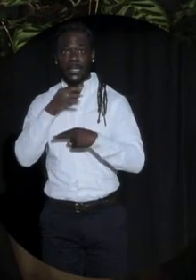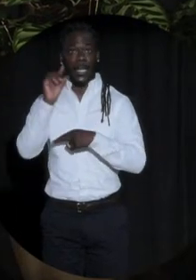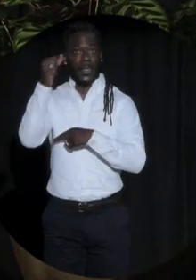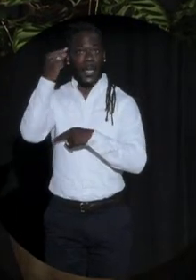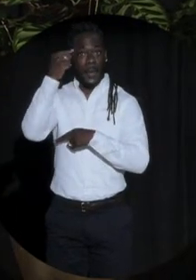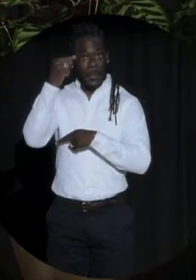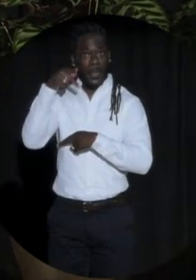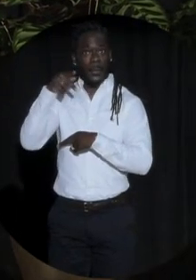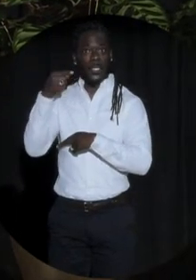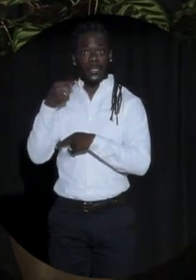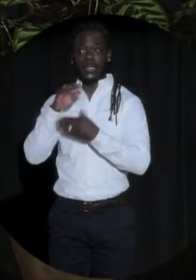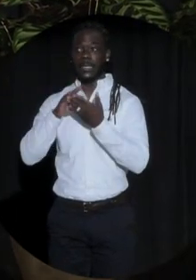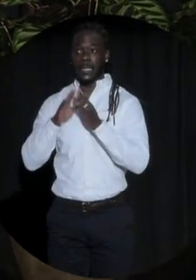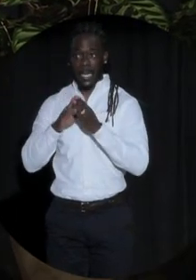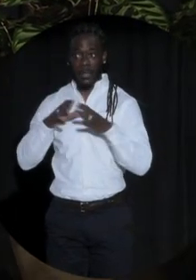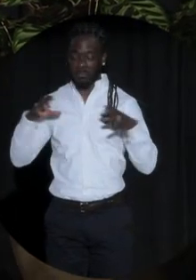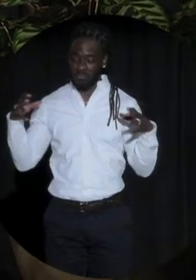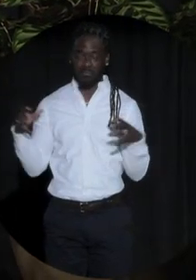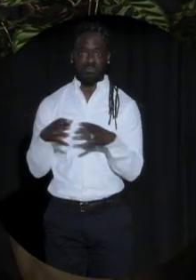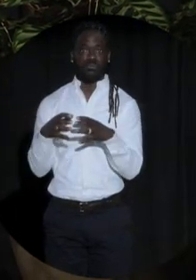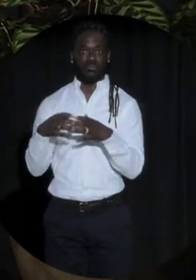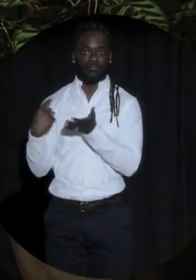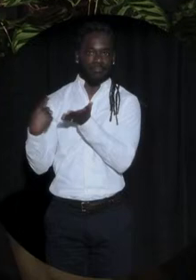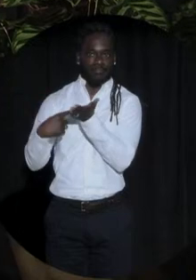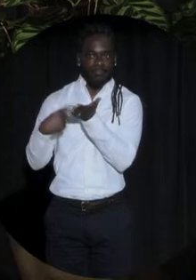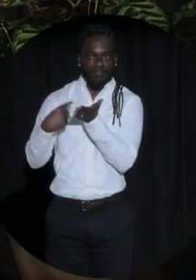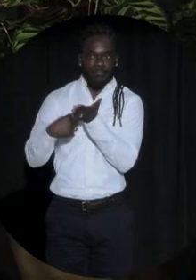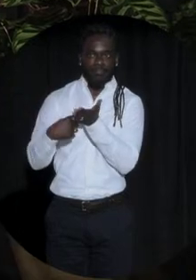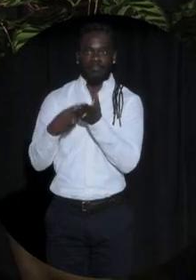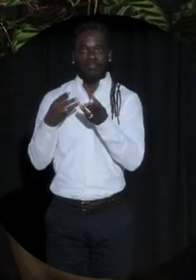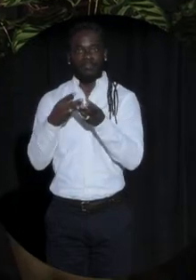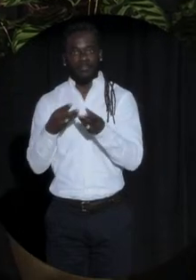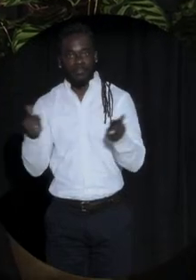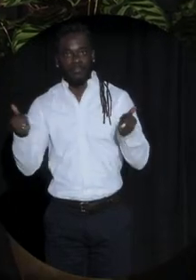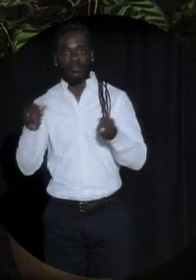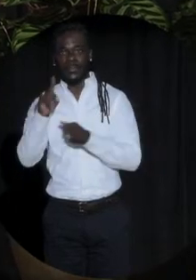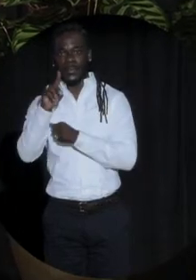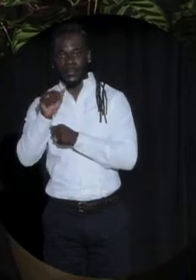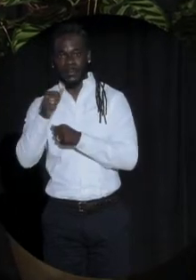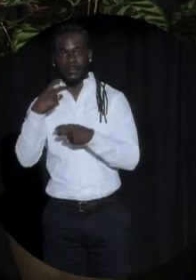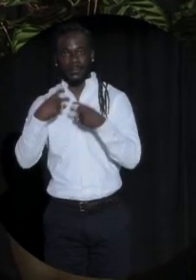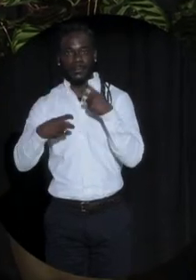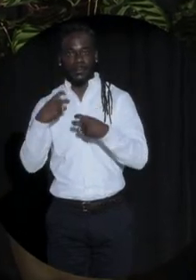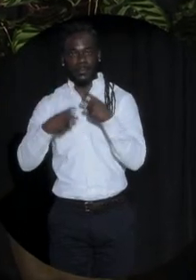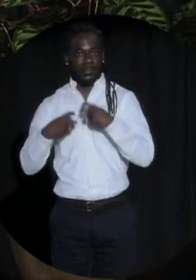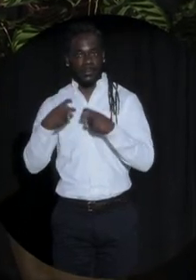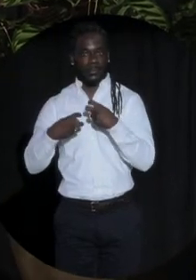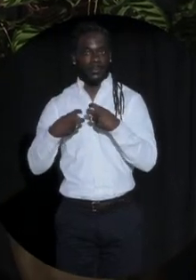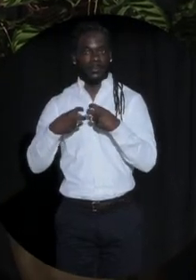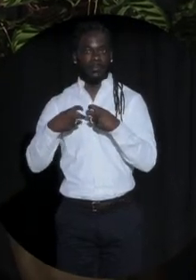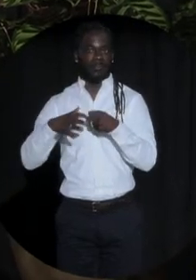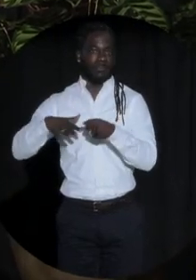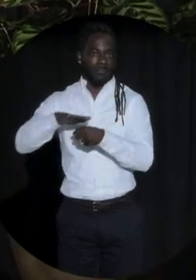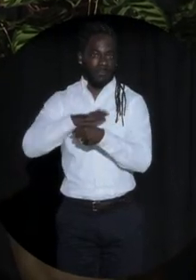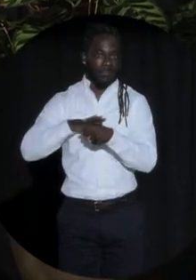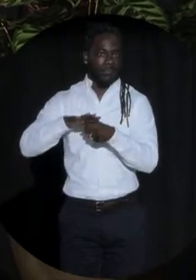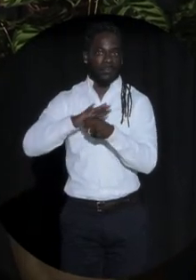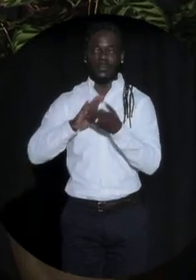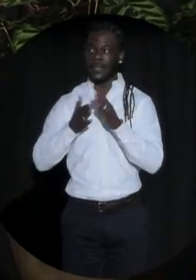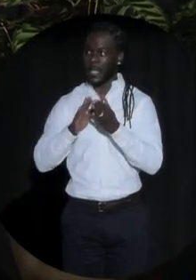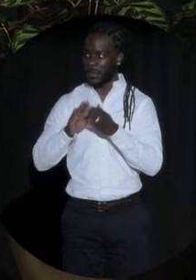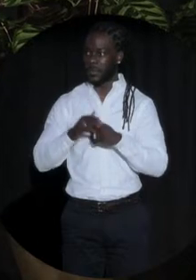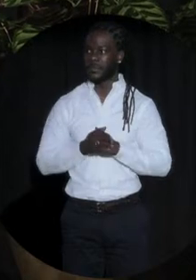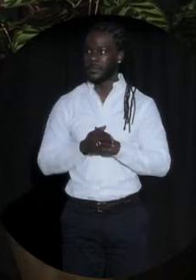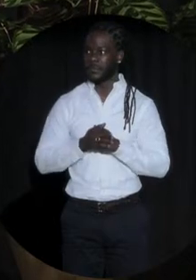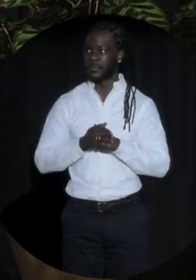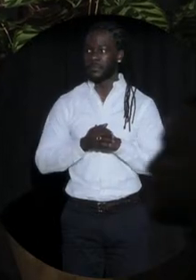of Prince George's County to discuss and resolve disability issues in the county. The